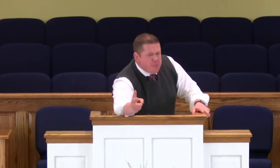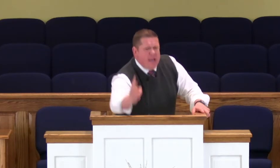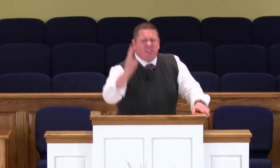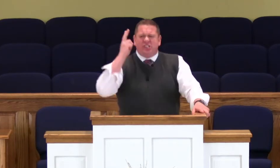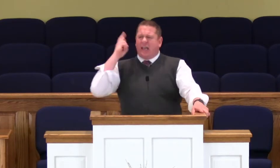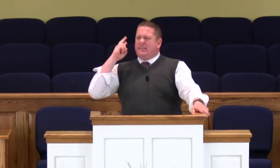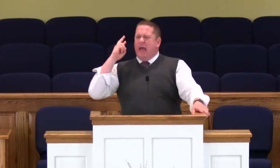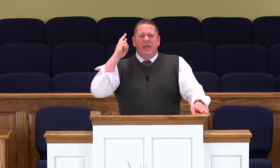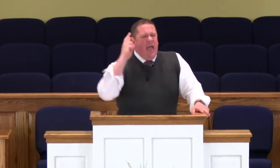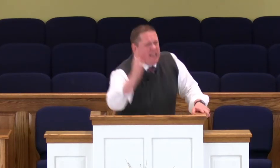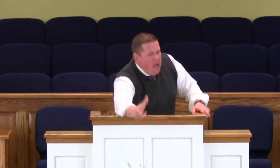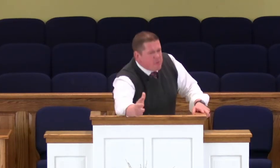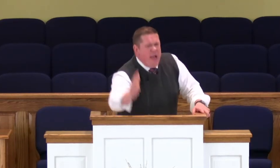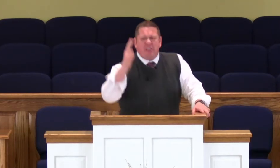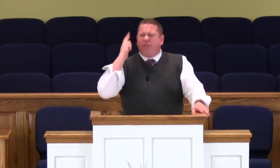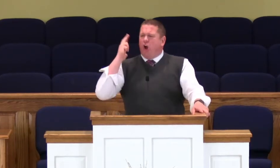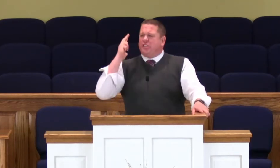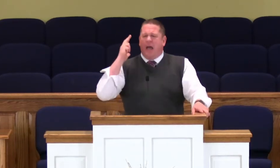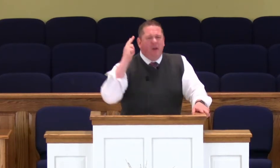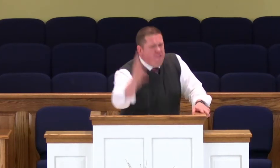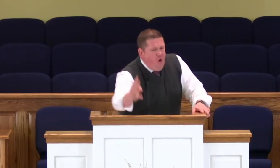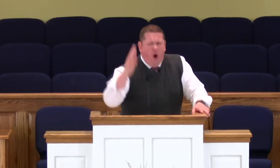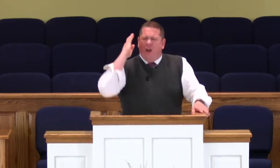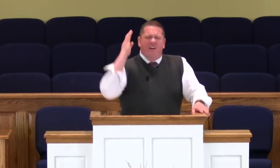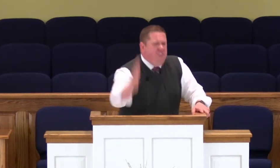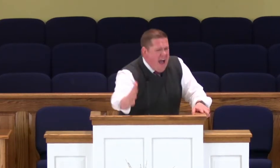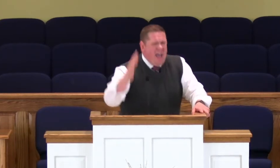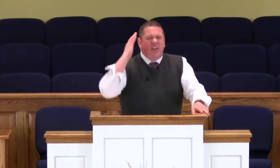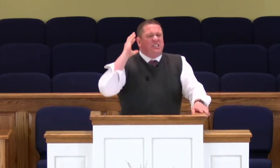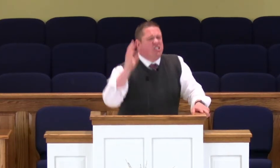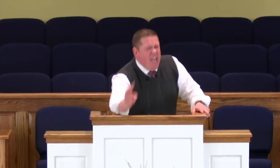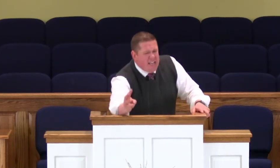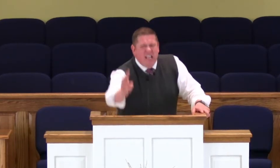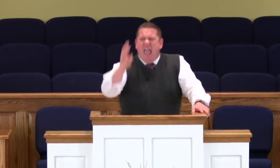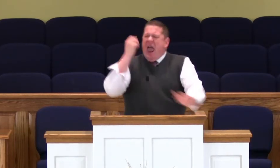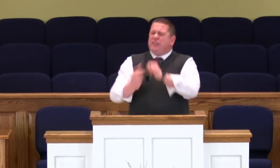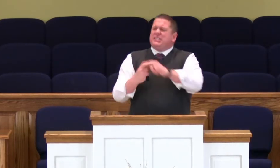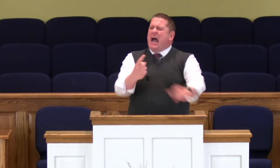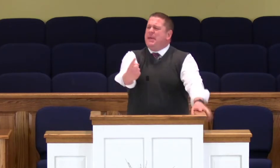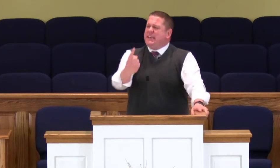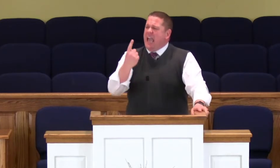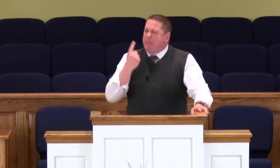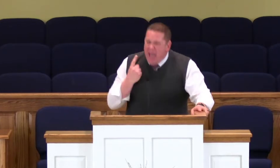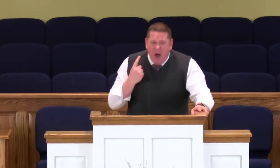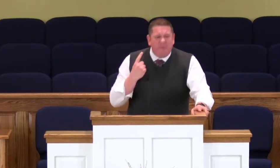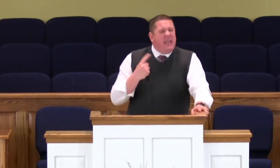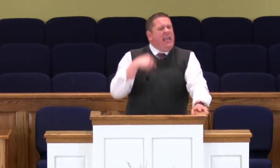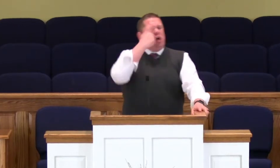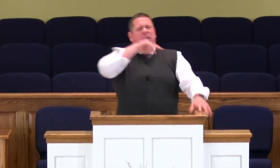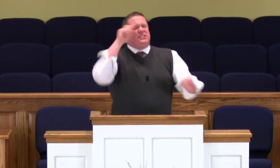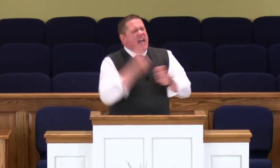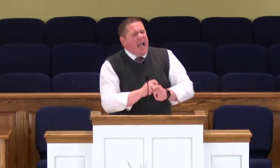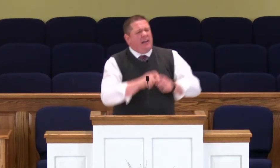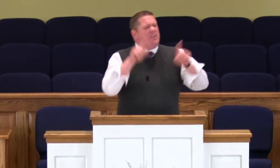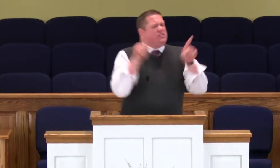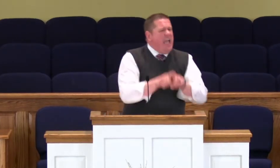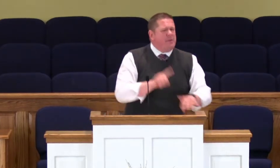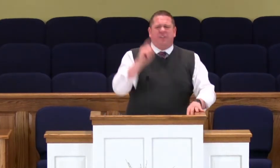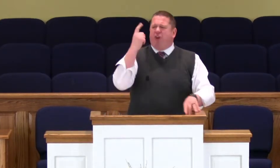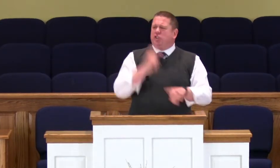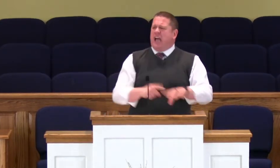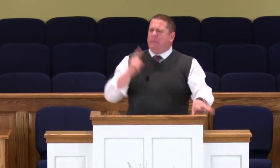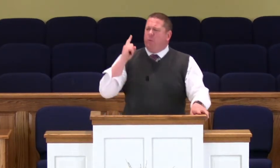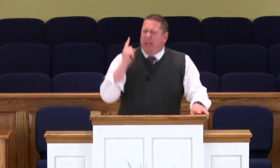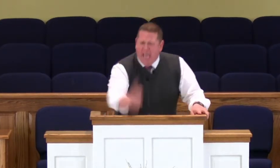he comes back the second time, and he comes back the third time, 4, 5, 6, every time he came out, he looked exactly the same